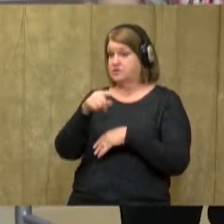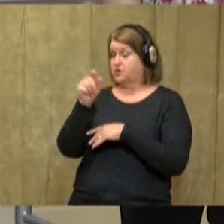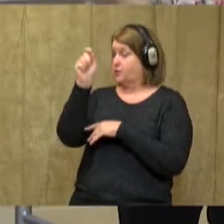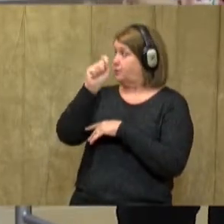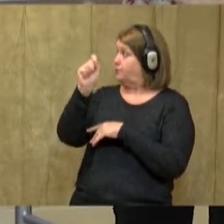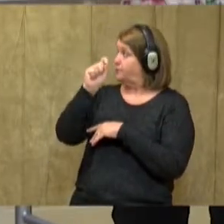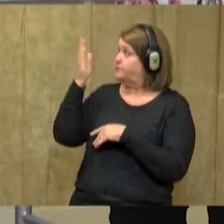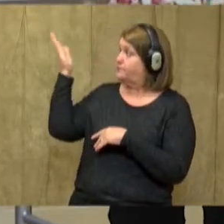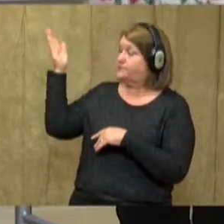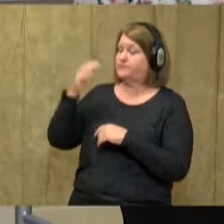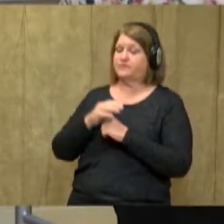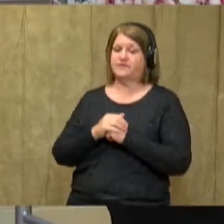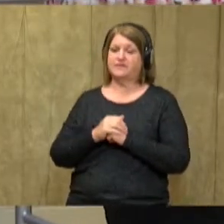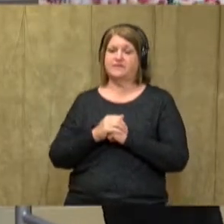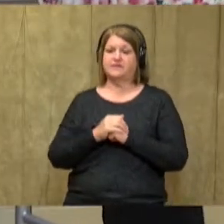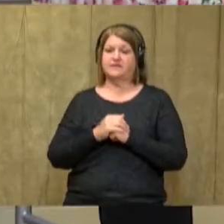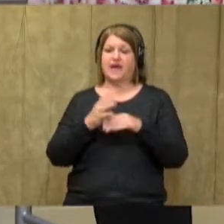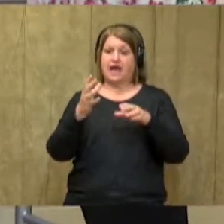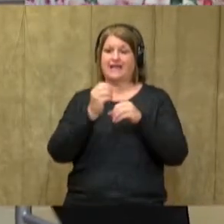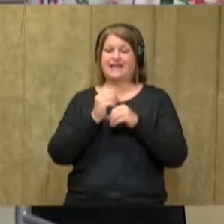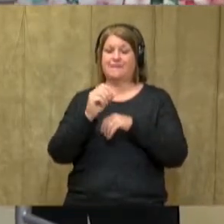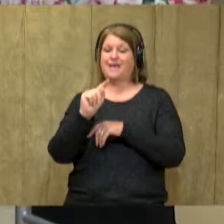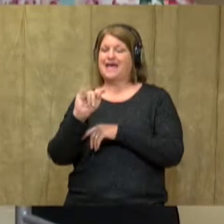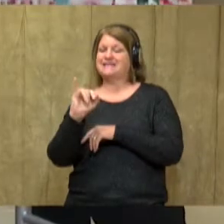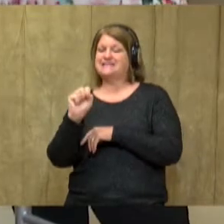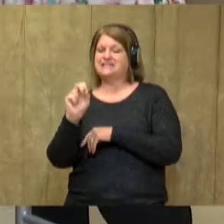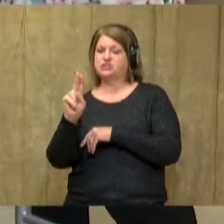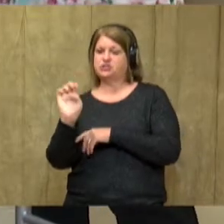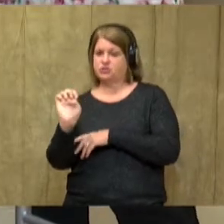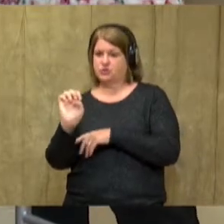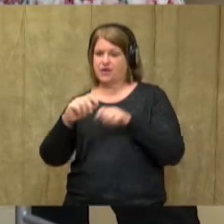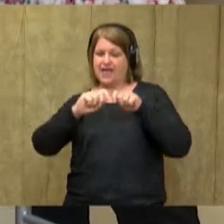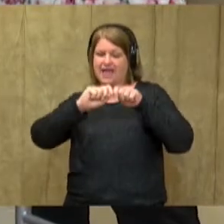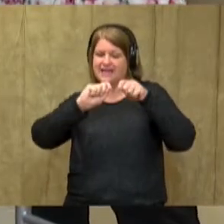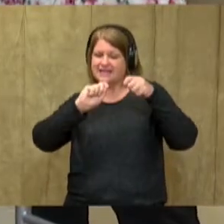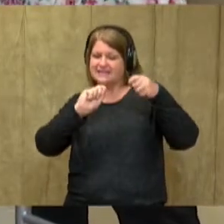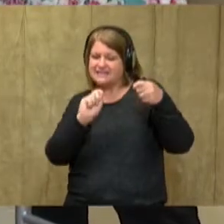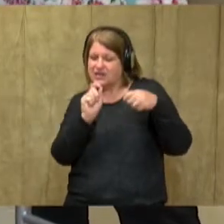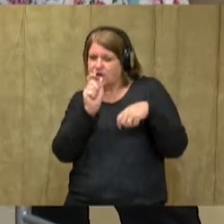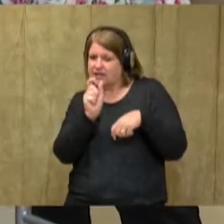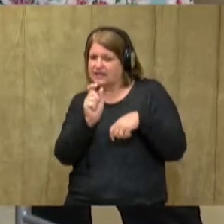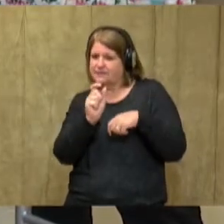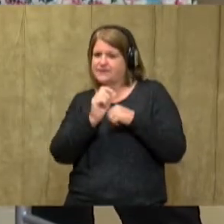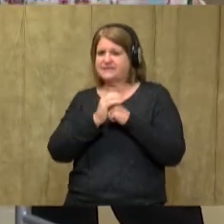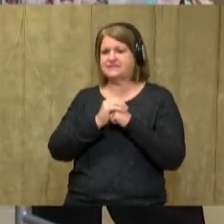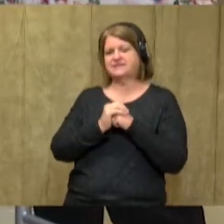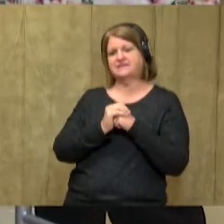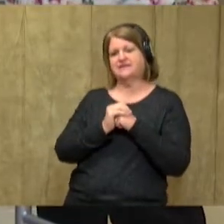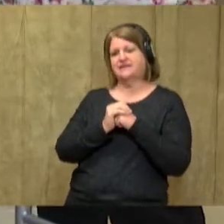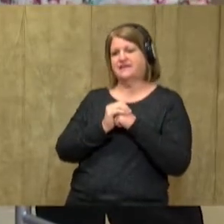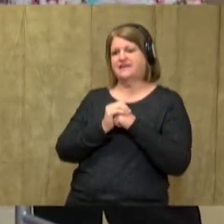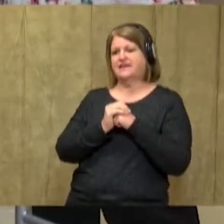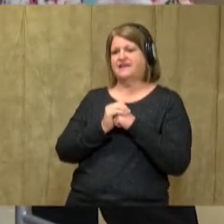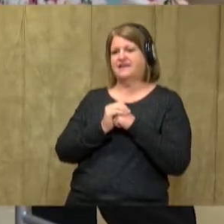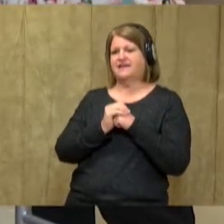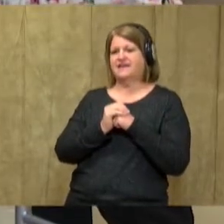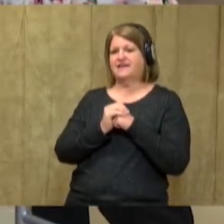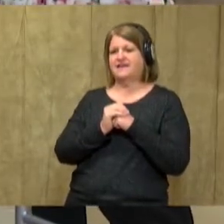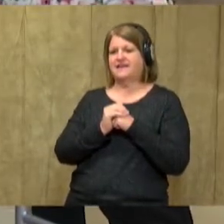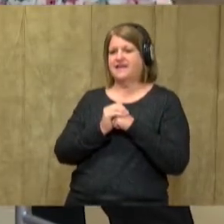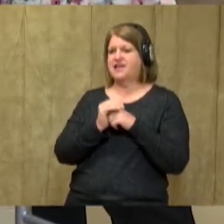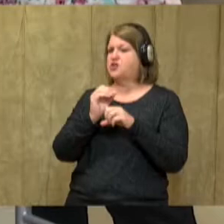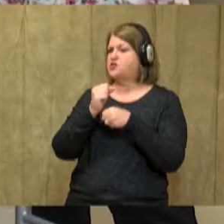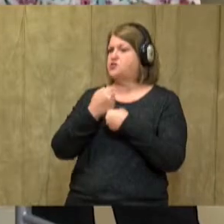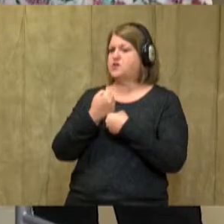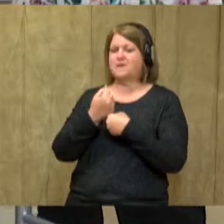going to go. So I take my tissue, and I can tear a little piece of tissue like this. And you can make